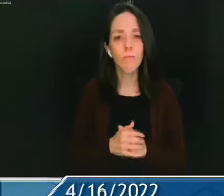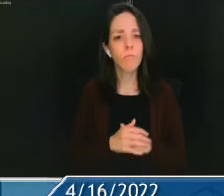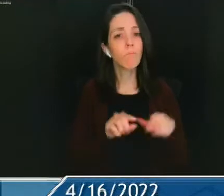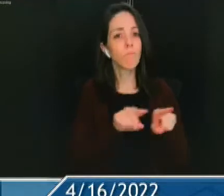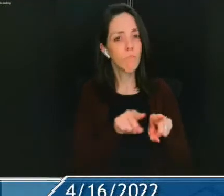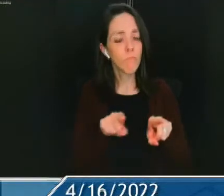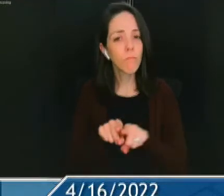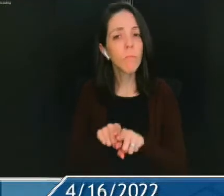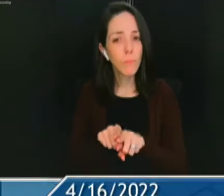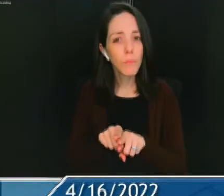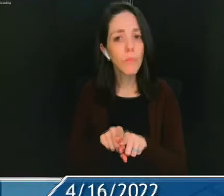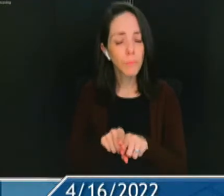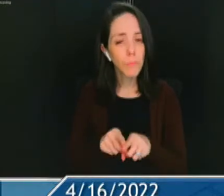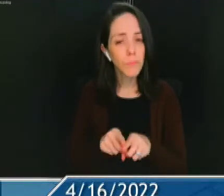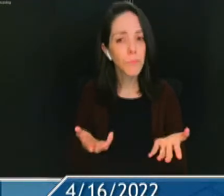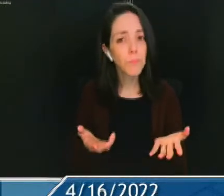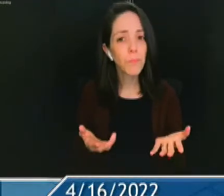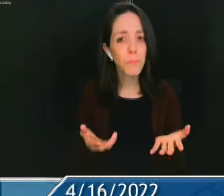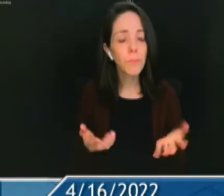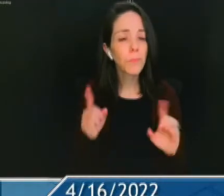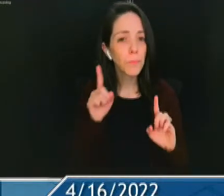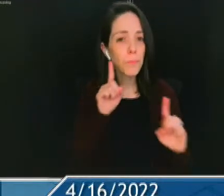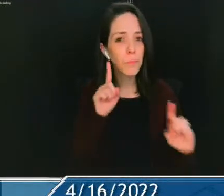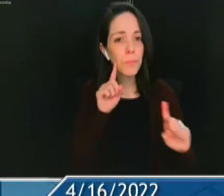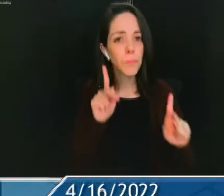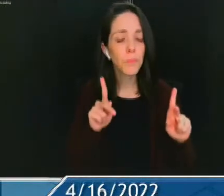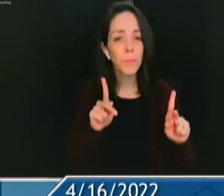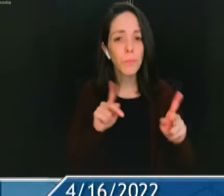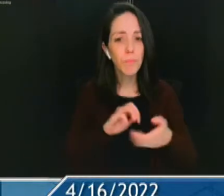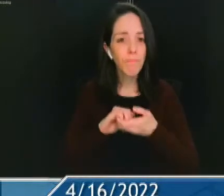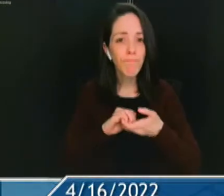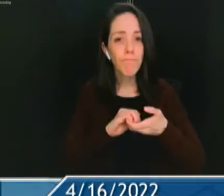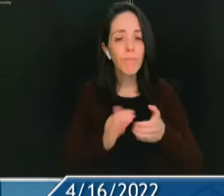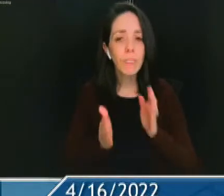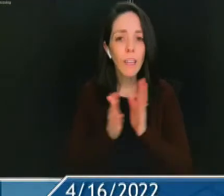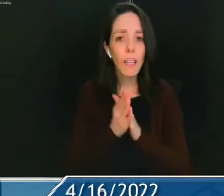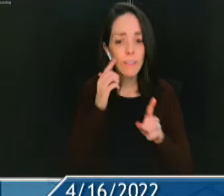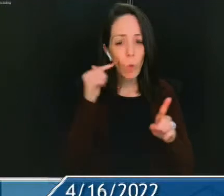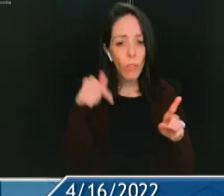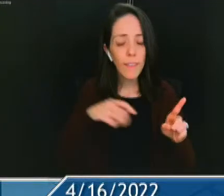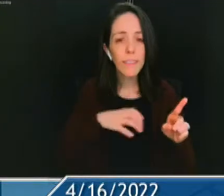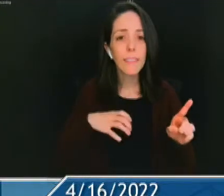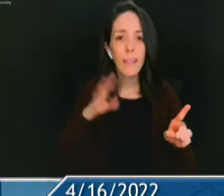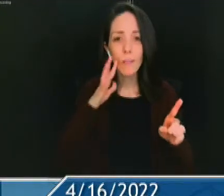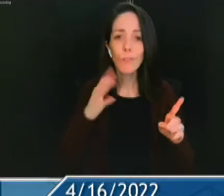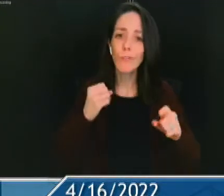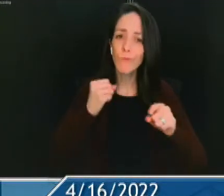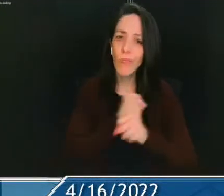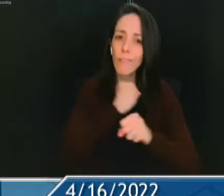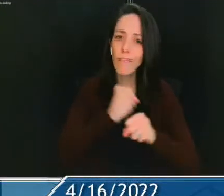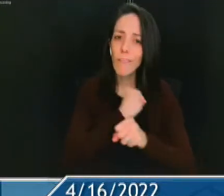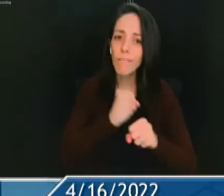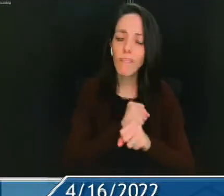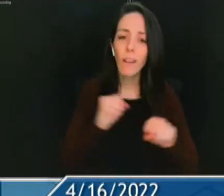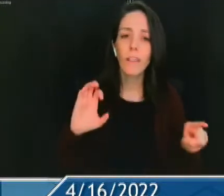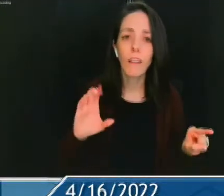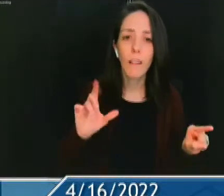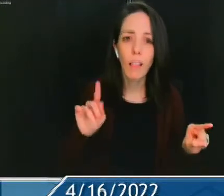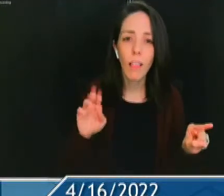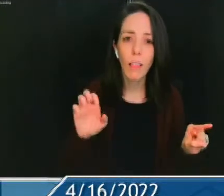in the same vein, we've heard many people come together to call for this council to fight climate change. I think in a